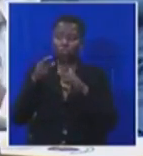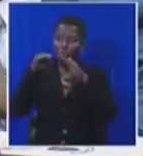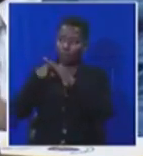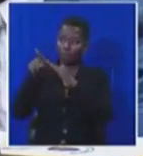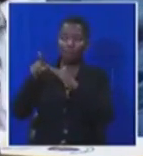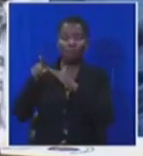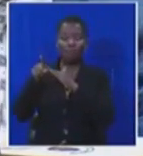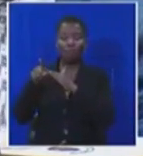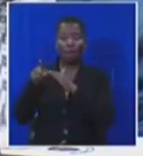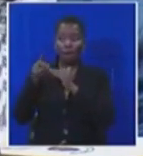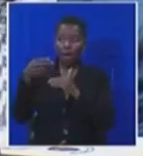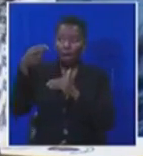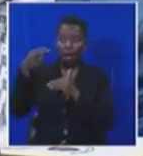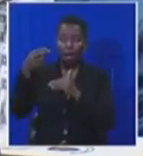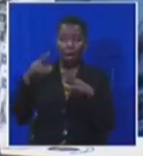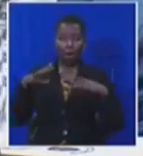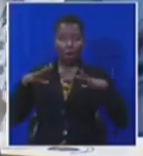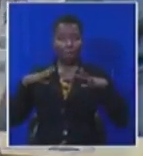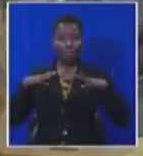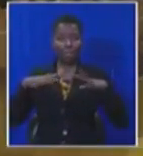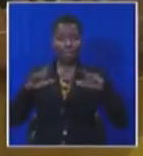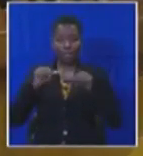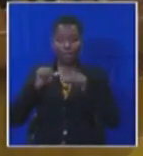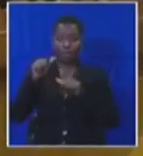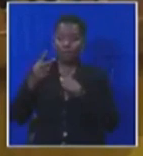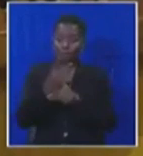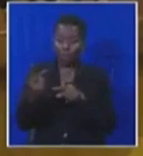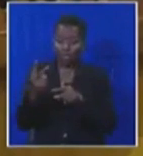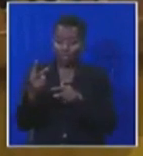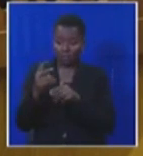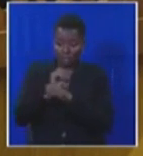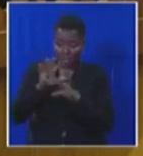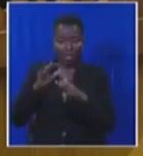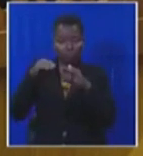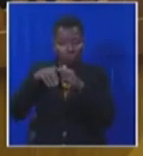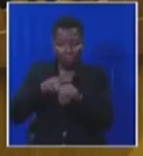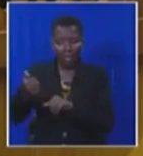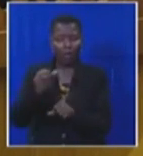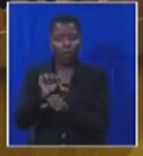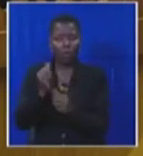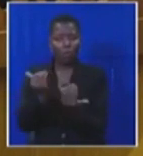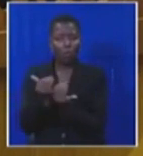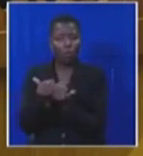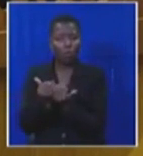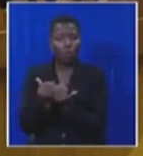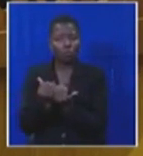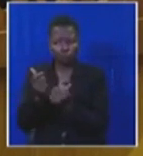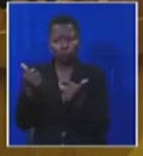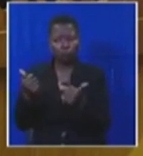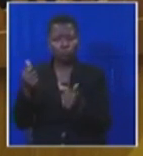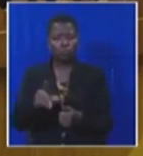they come back 2 weeks after the term starts. And they get away with it. At Dumapansi